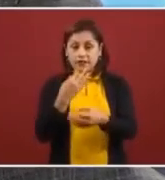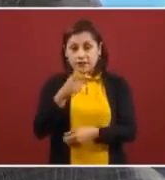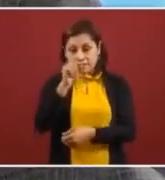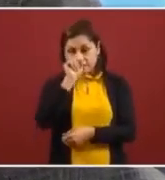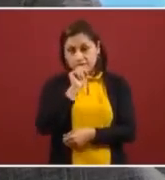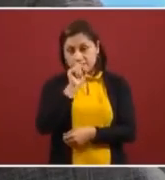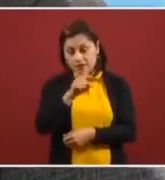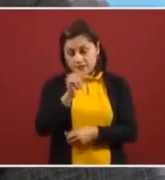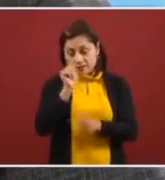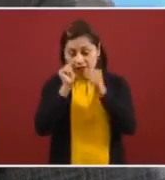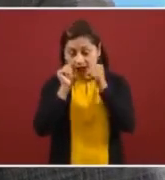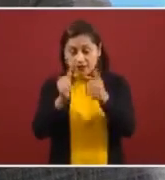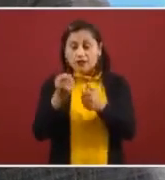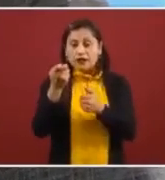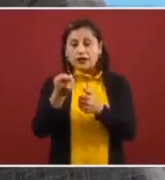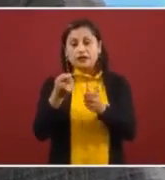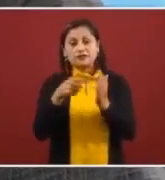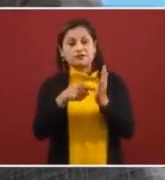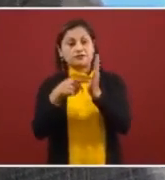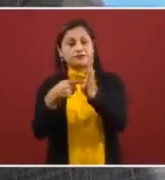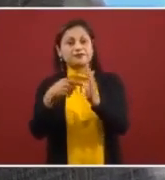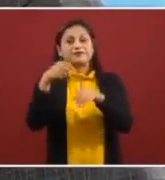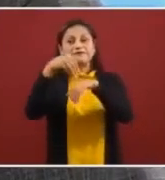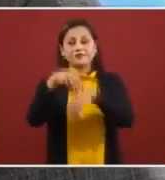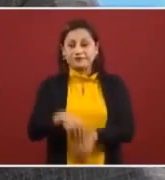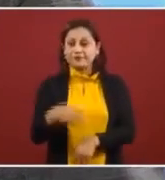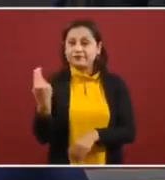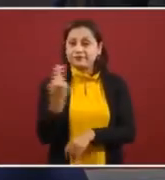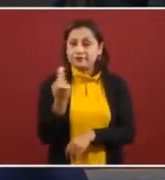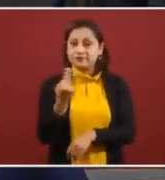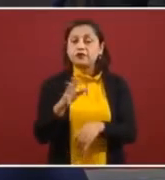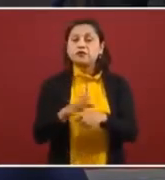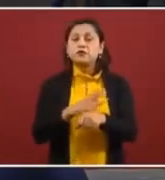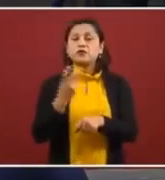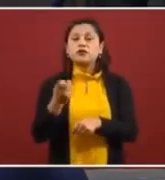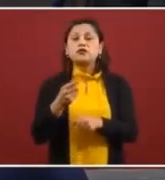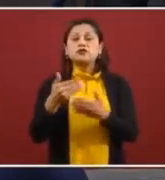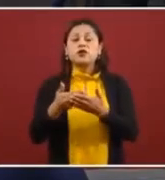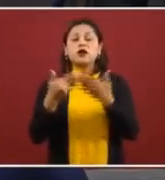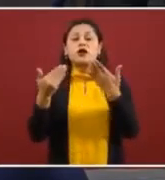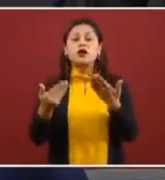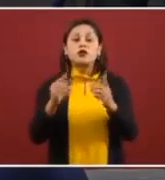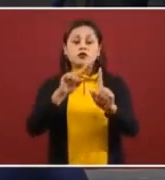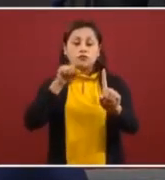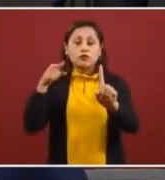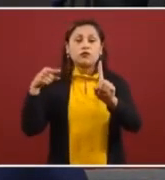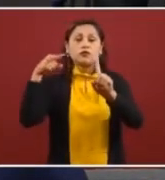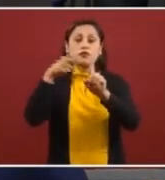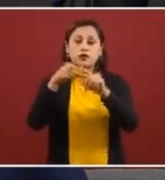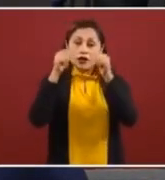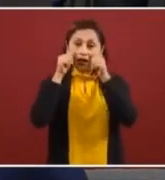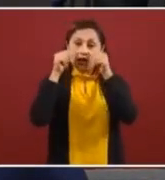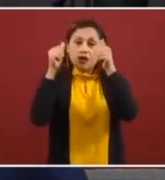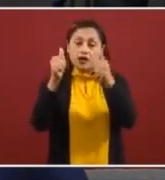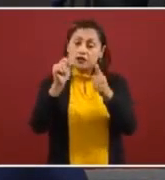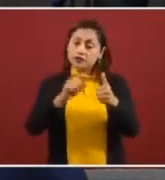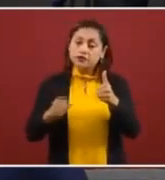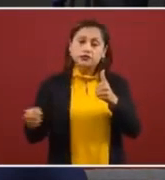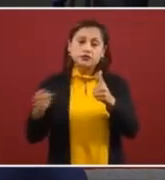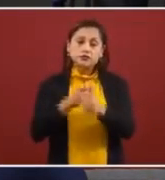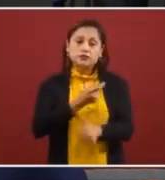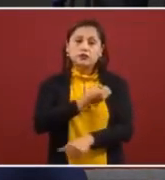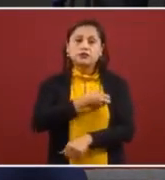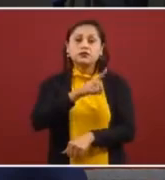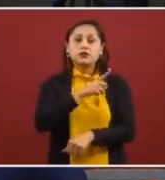So they are making sure that the premise is that you need to have free health care available to